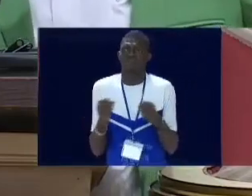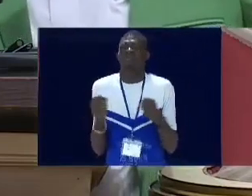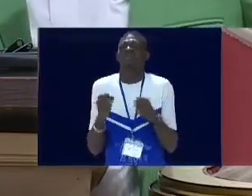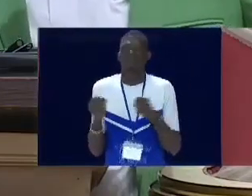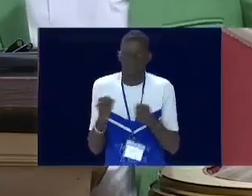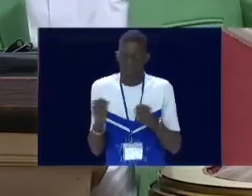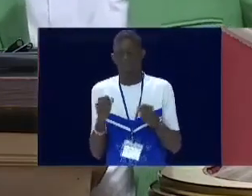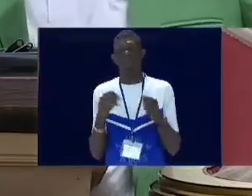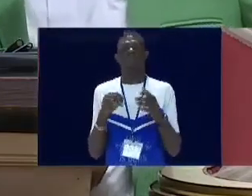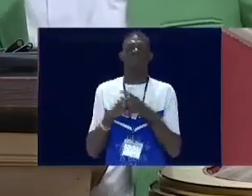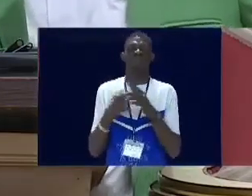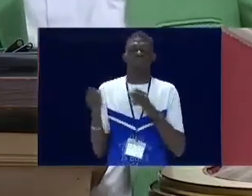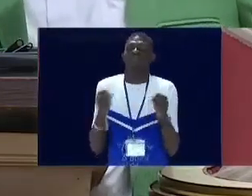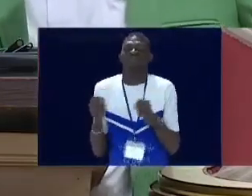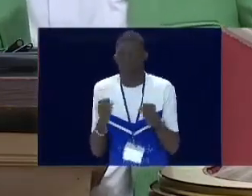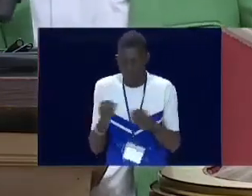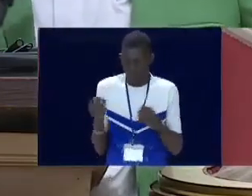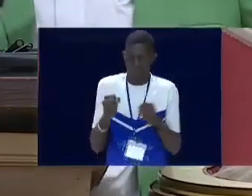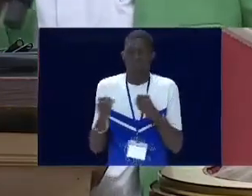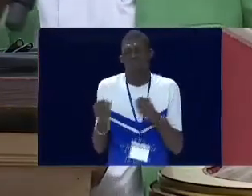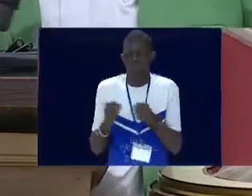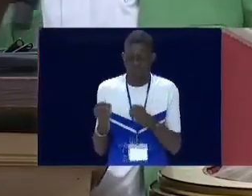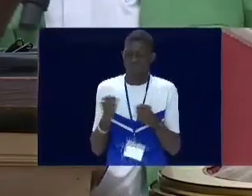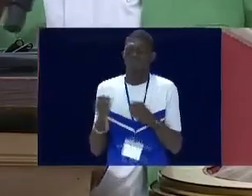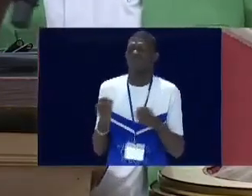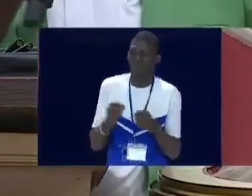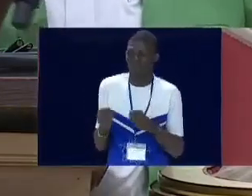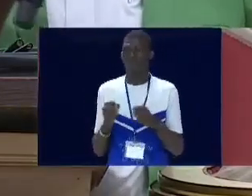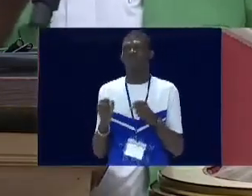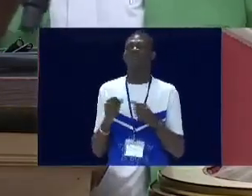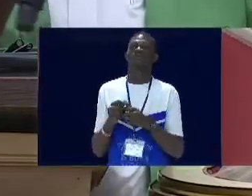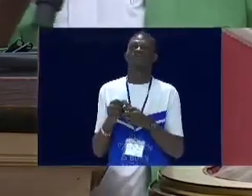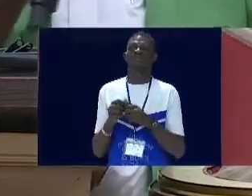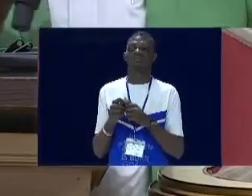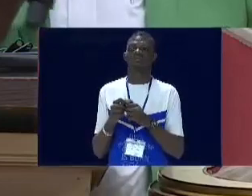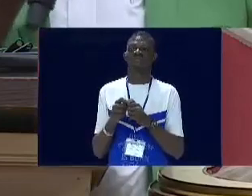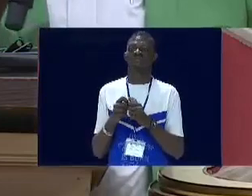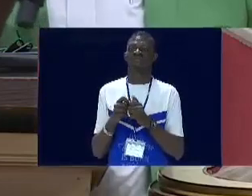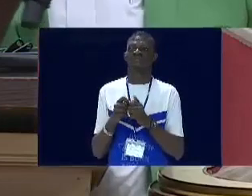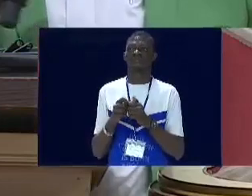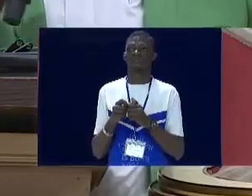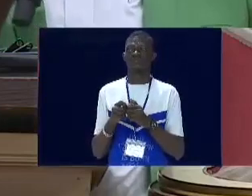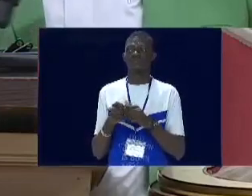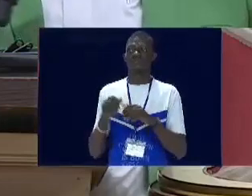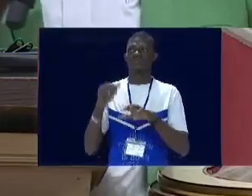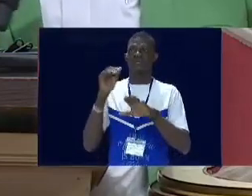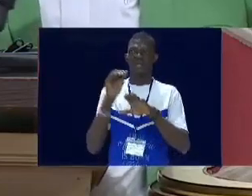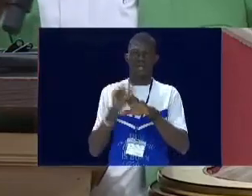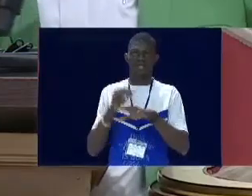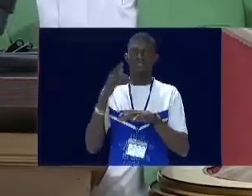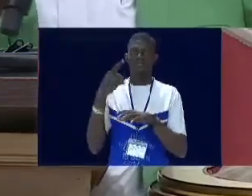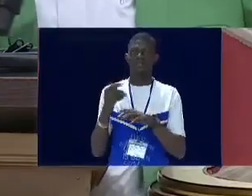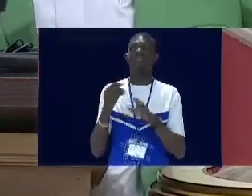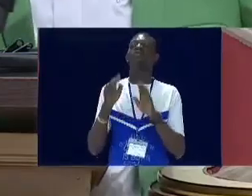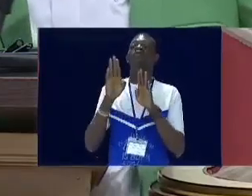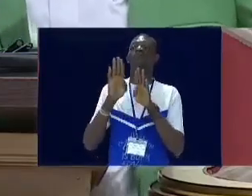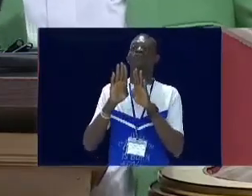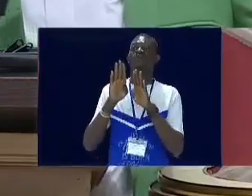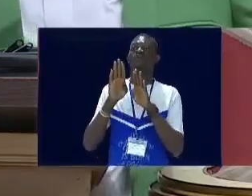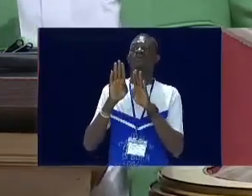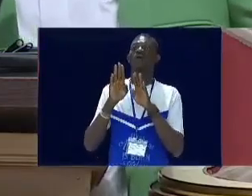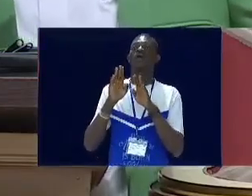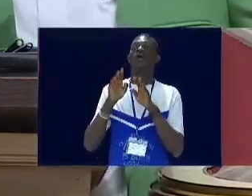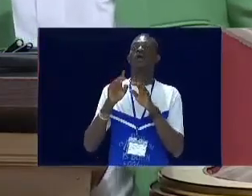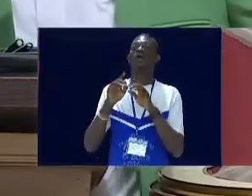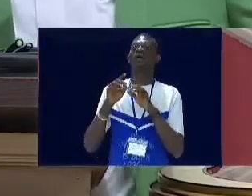O bere si ni mi, o bere si ni gbon jini jini. Like a dog shaking a rat. Bi igba ti aja